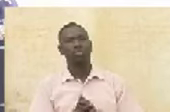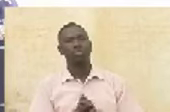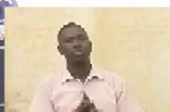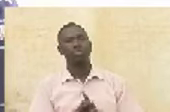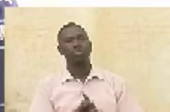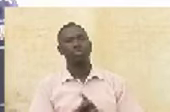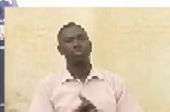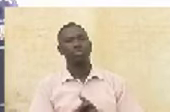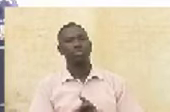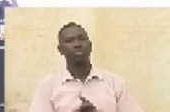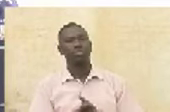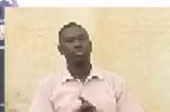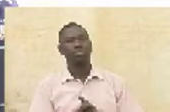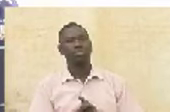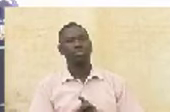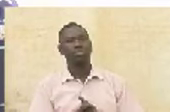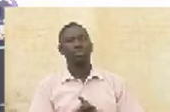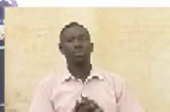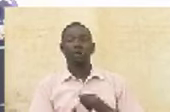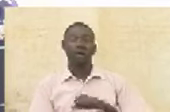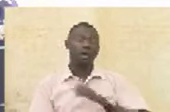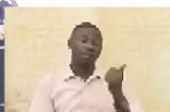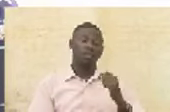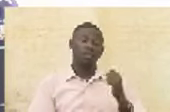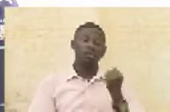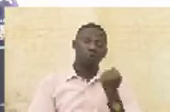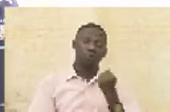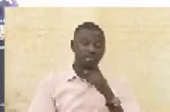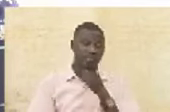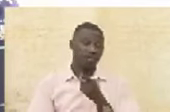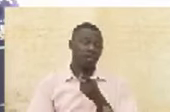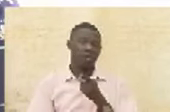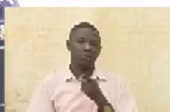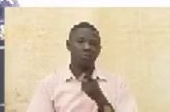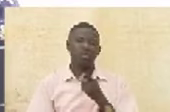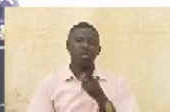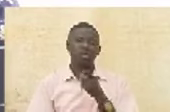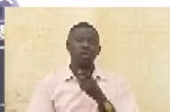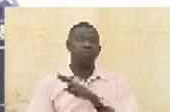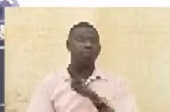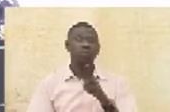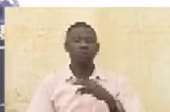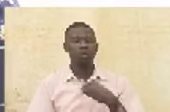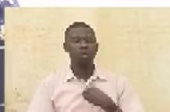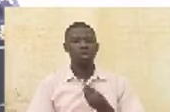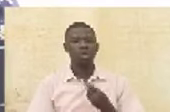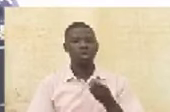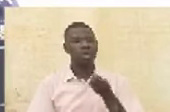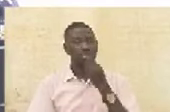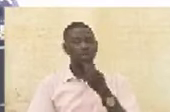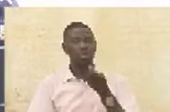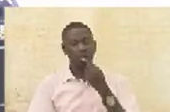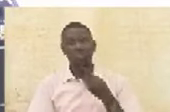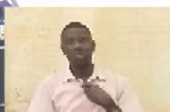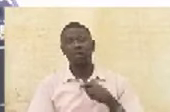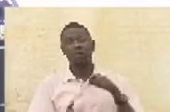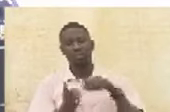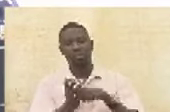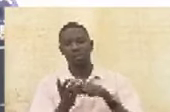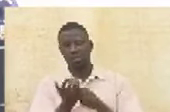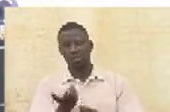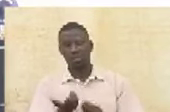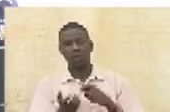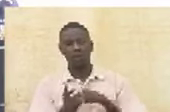And because of that, you did not eat that